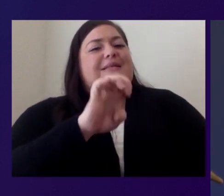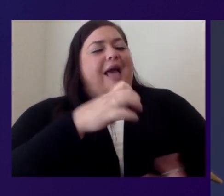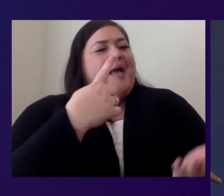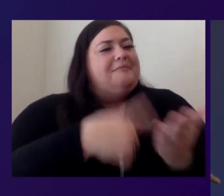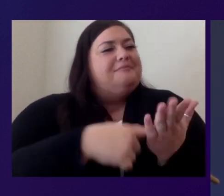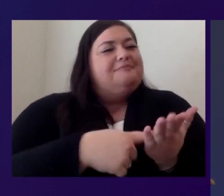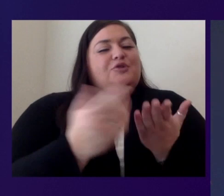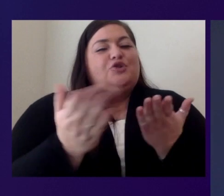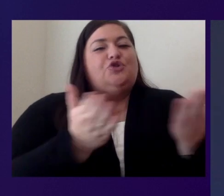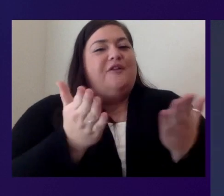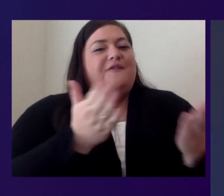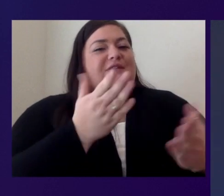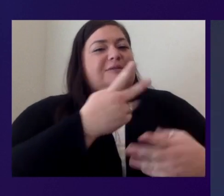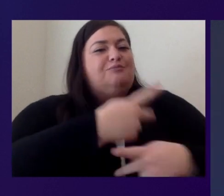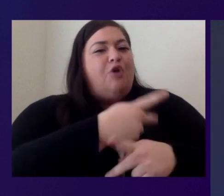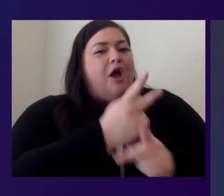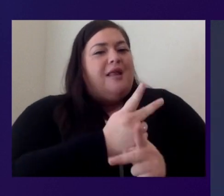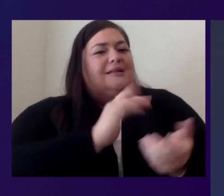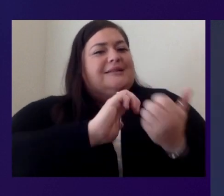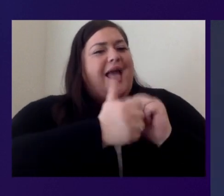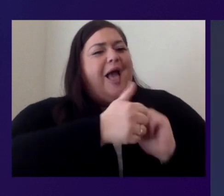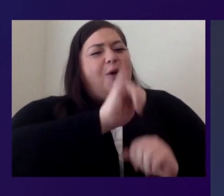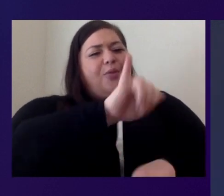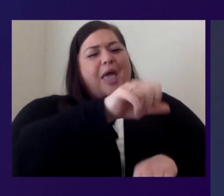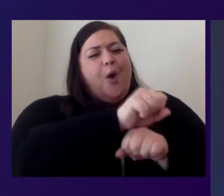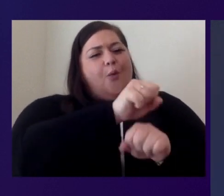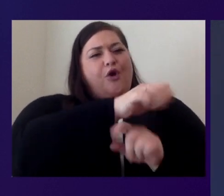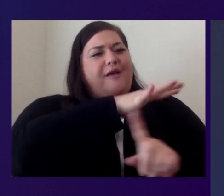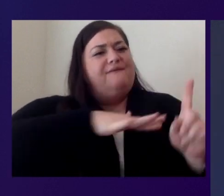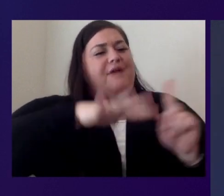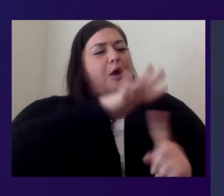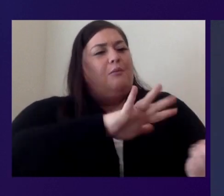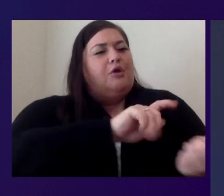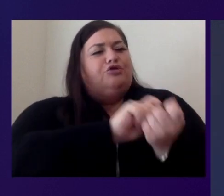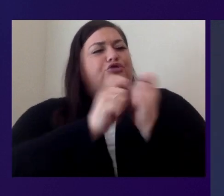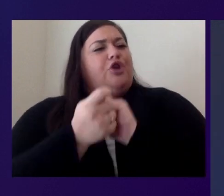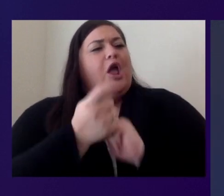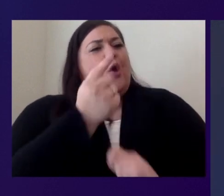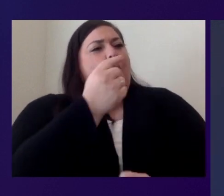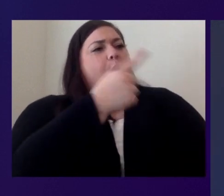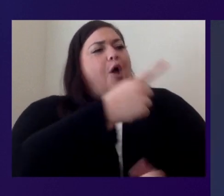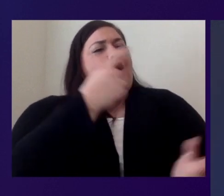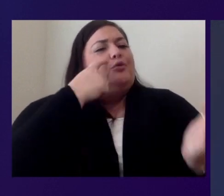has the work environment changed, and what kind of trends are we seeing with